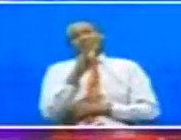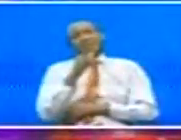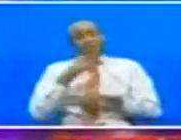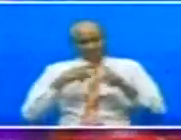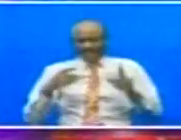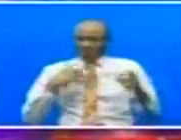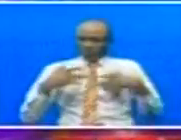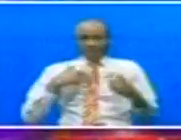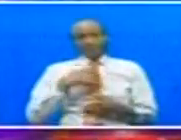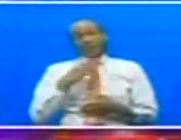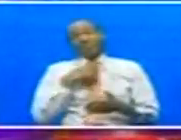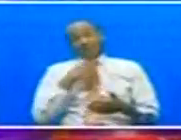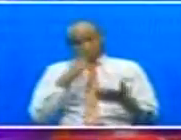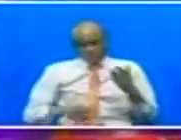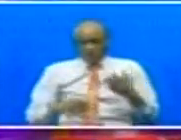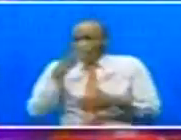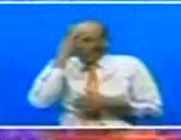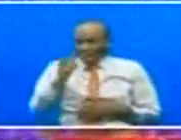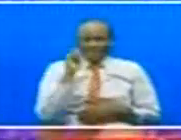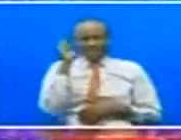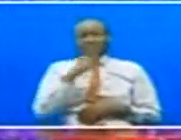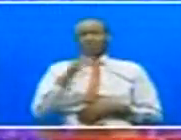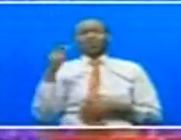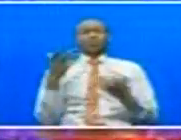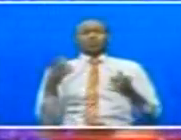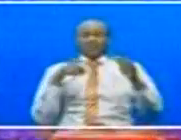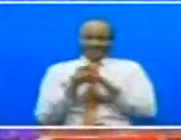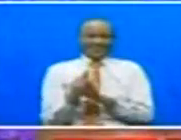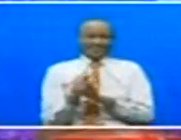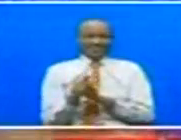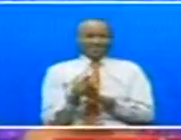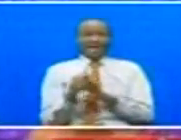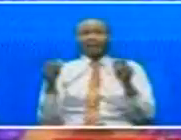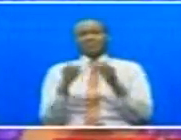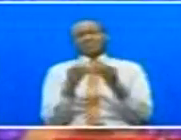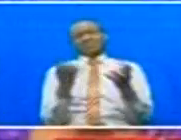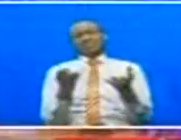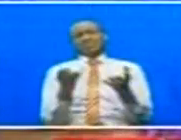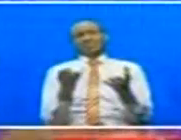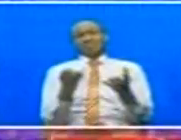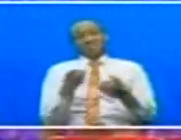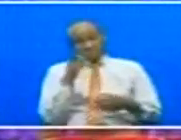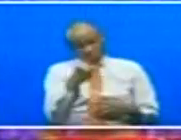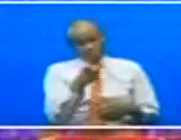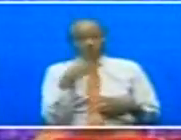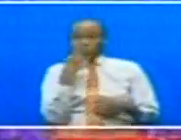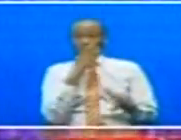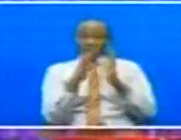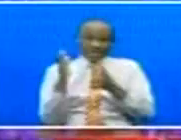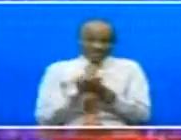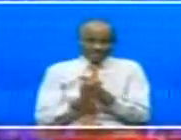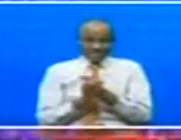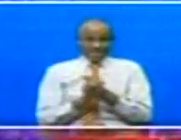my concern really is why our president was going to attend a meeting that was organized by